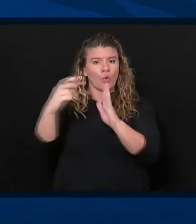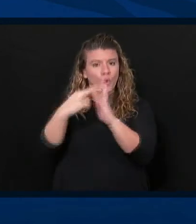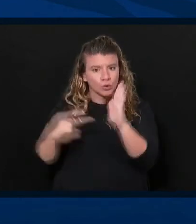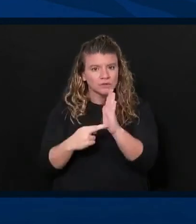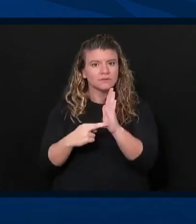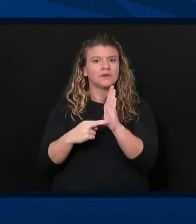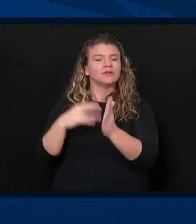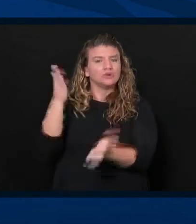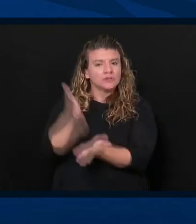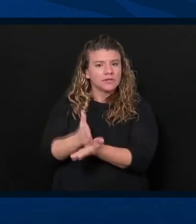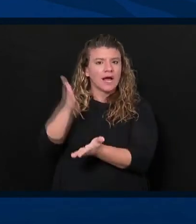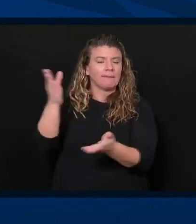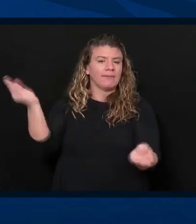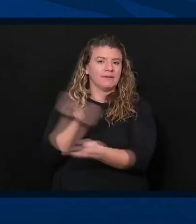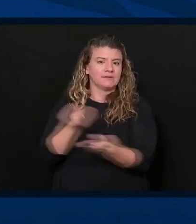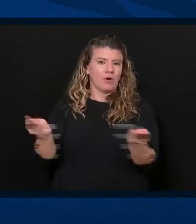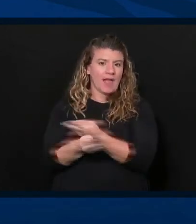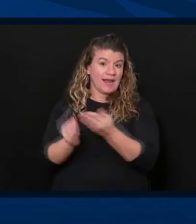in communities?